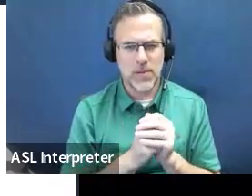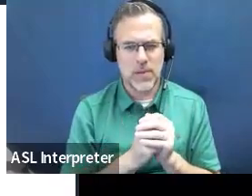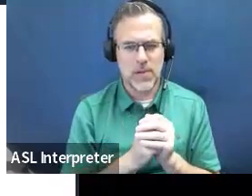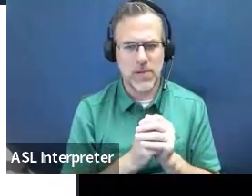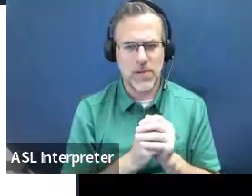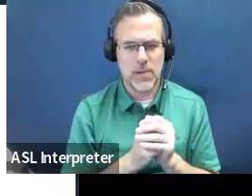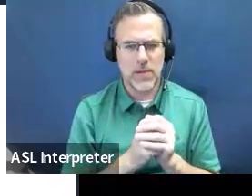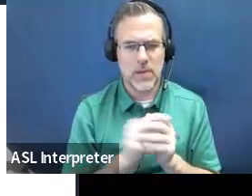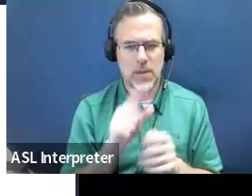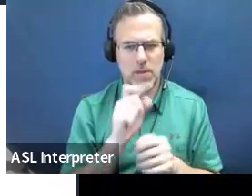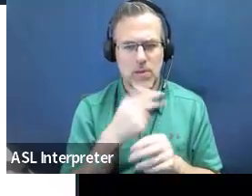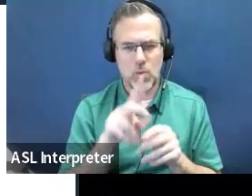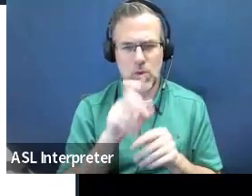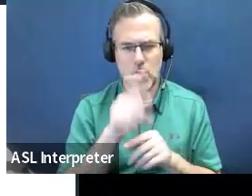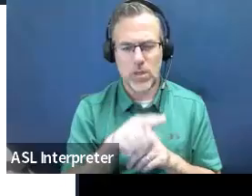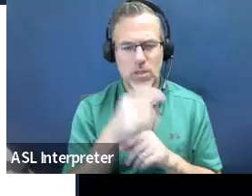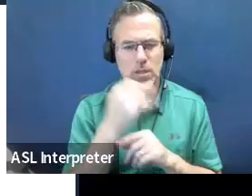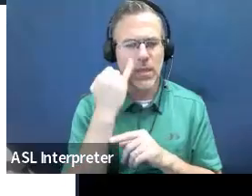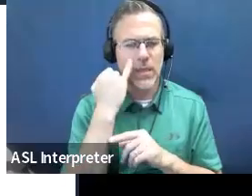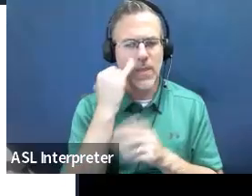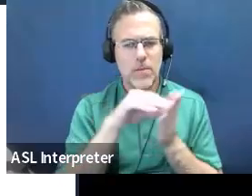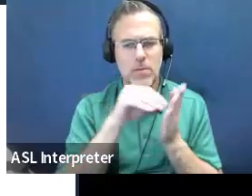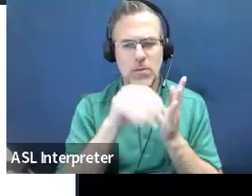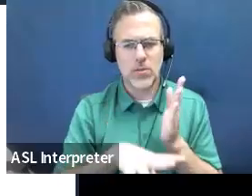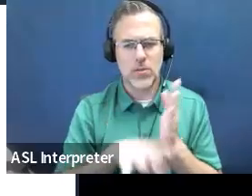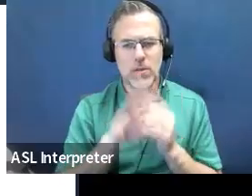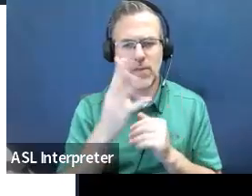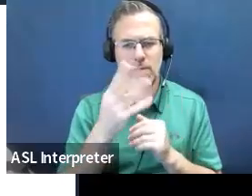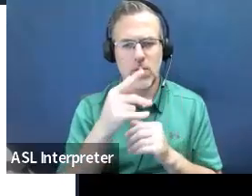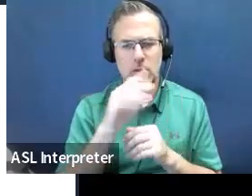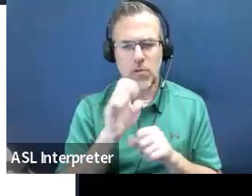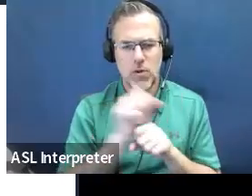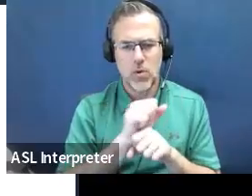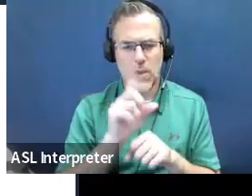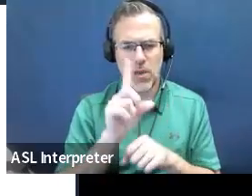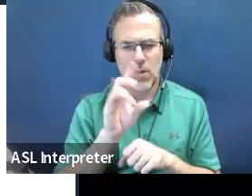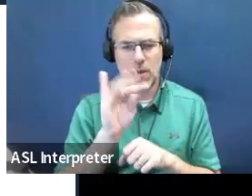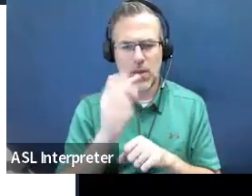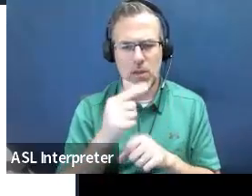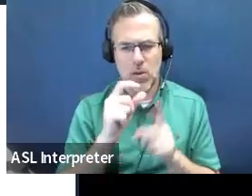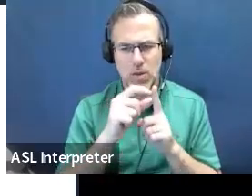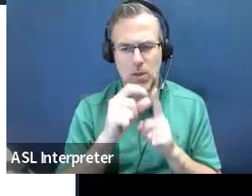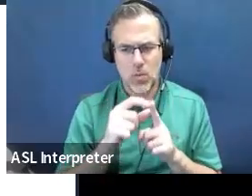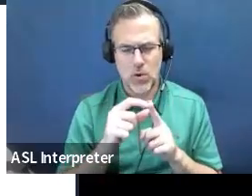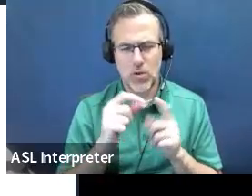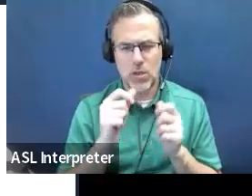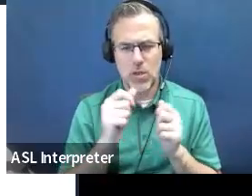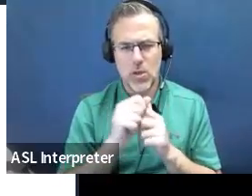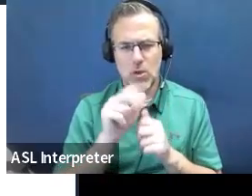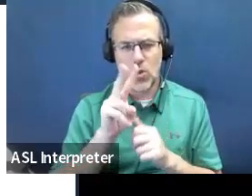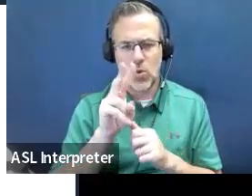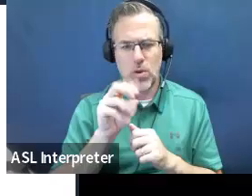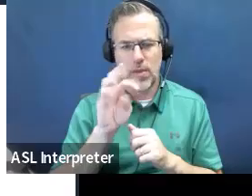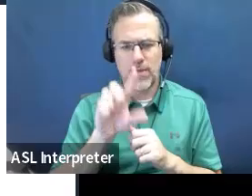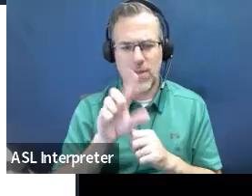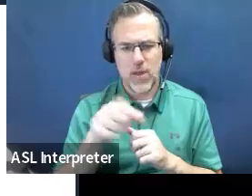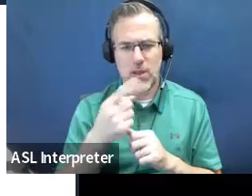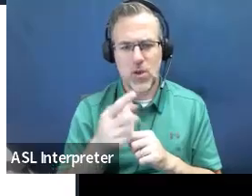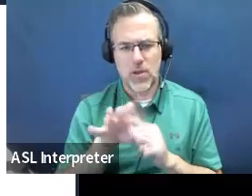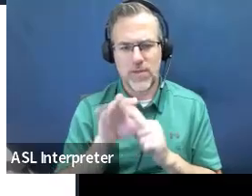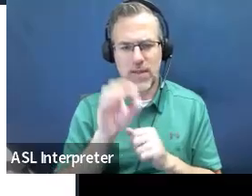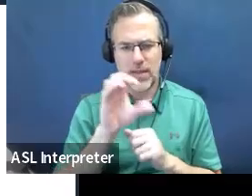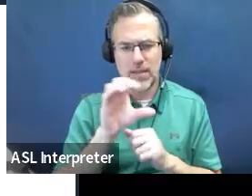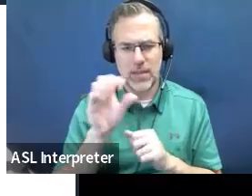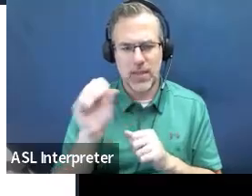another quick question. Let's say that a student in 4th grade is working and decoding words with vowel patterns, and I can only find a CCSS